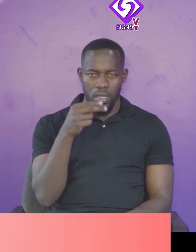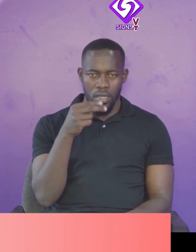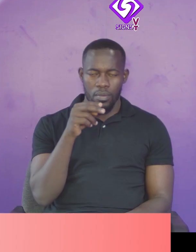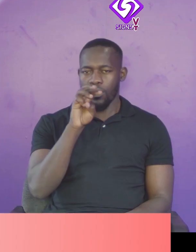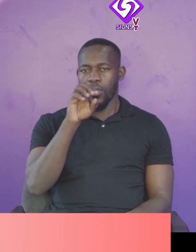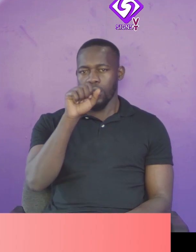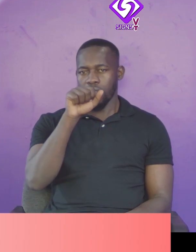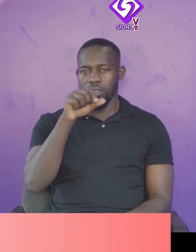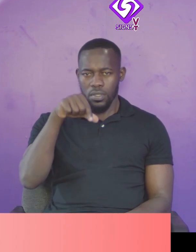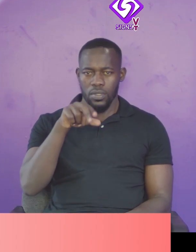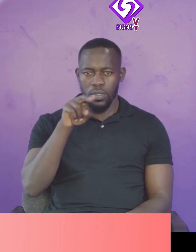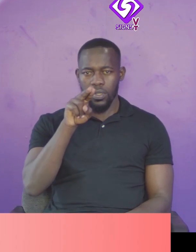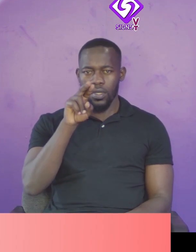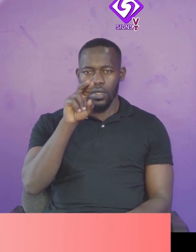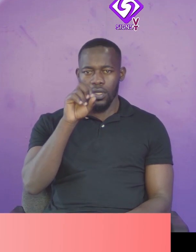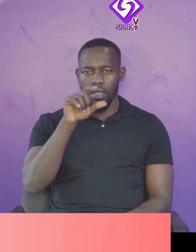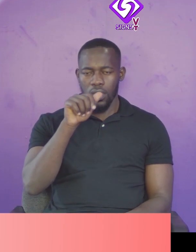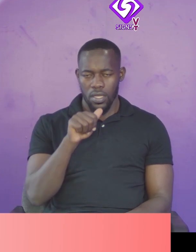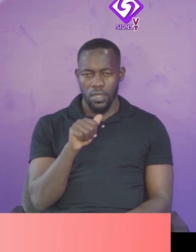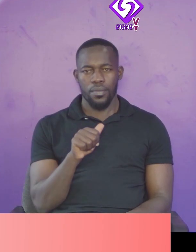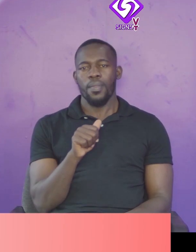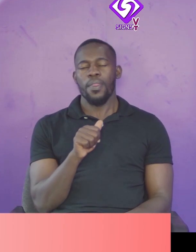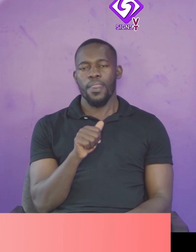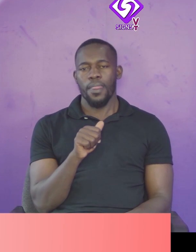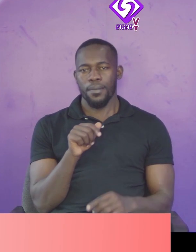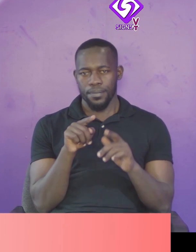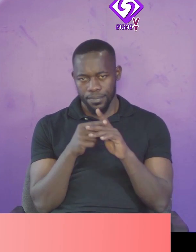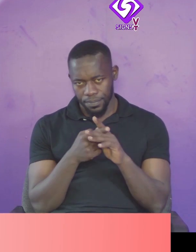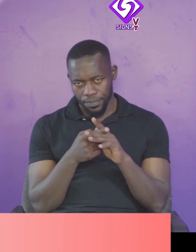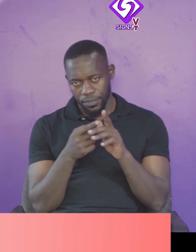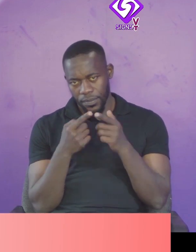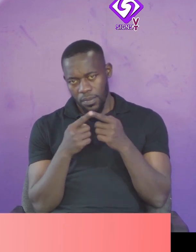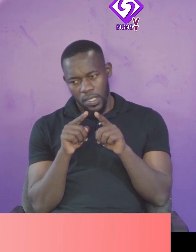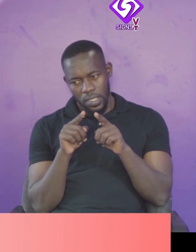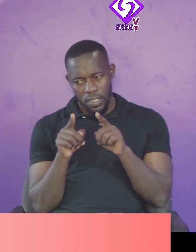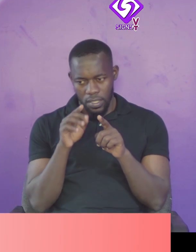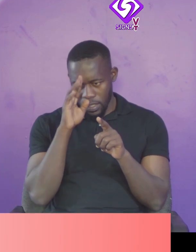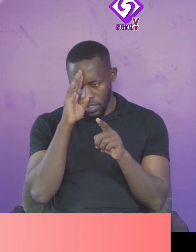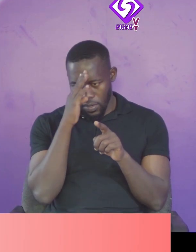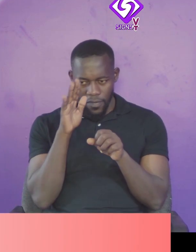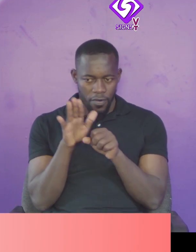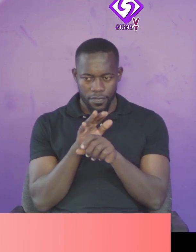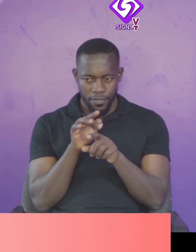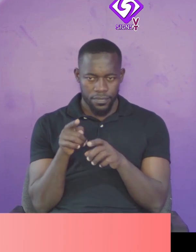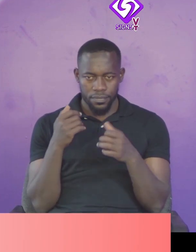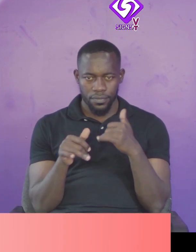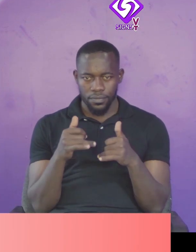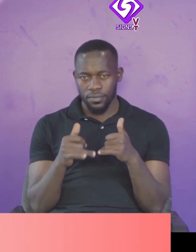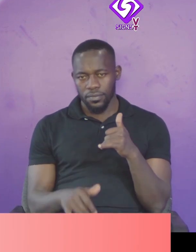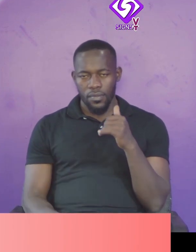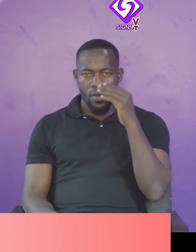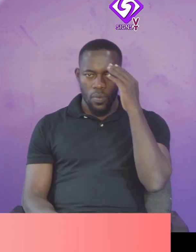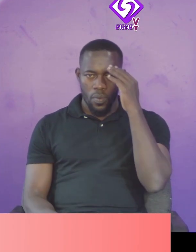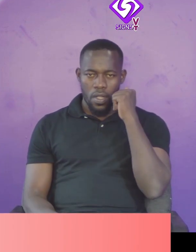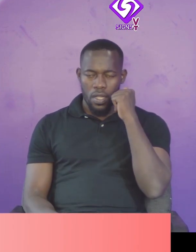and Declan Rice, who is starting, but here he was doubtful for the game because he limped